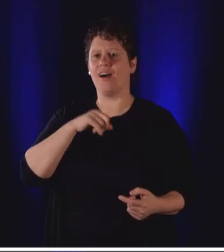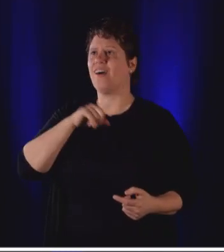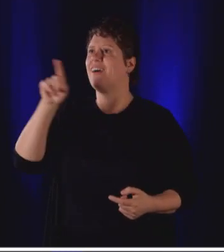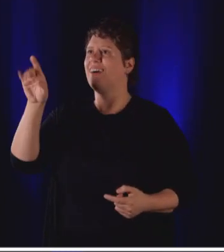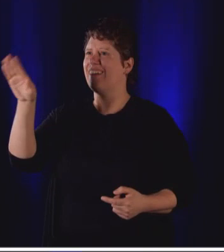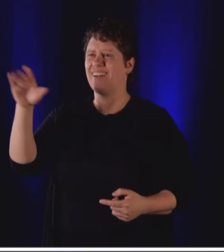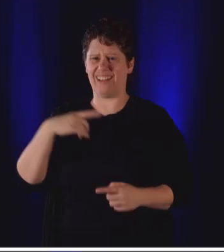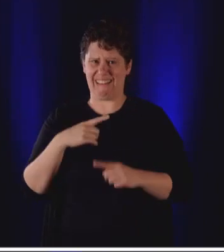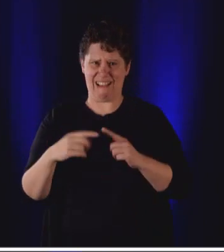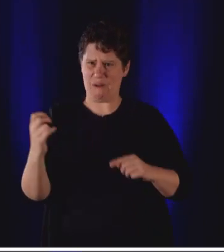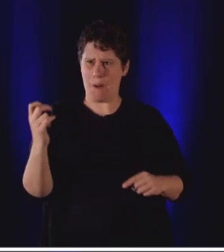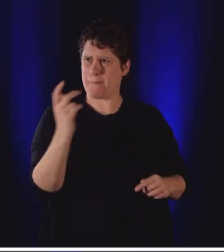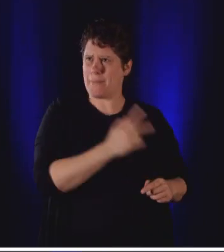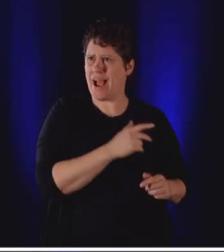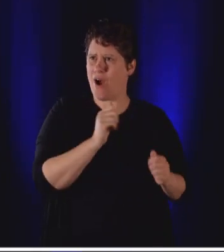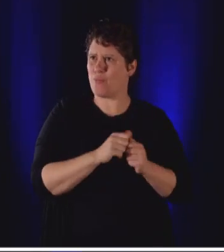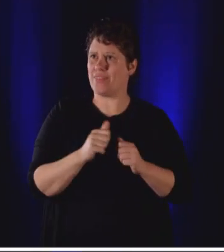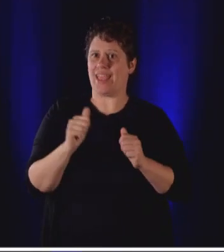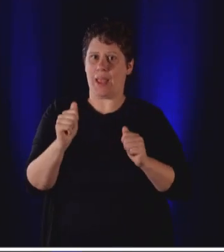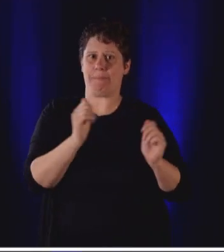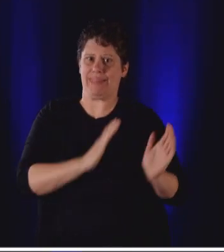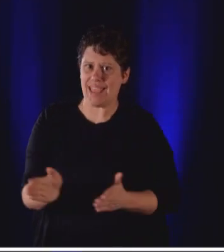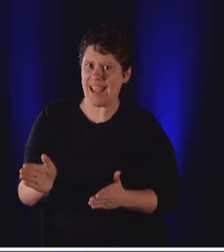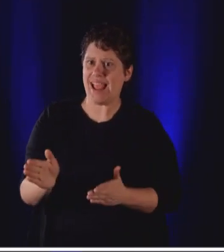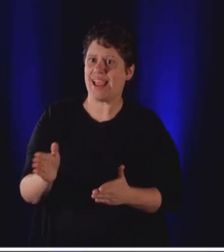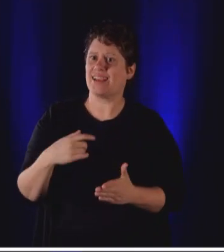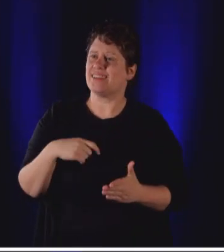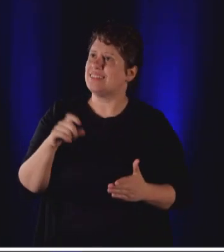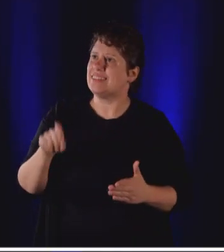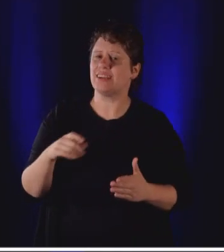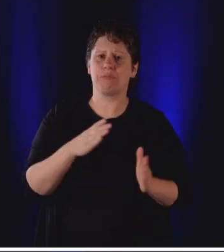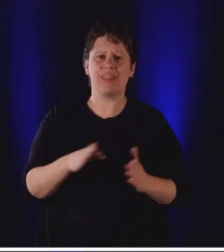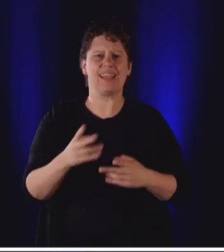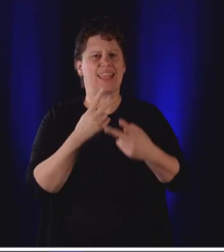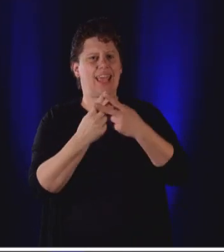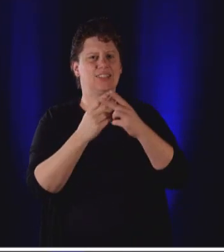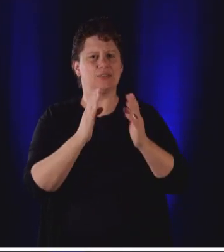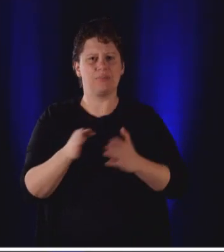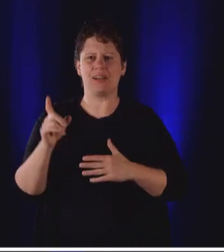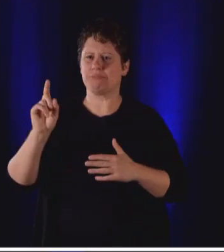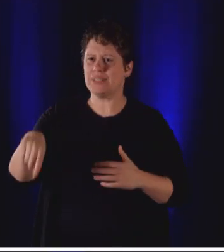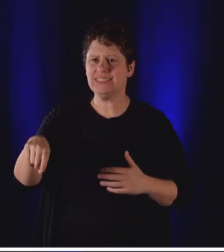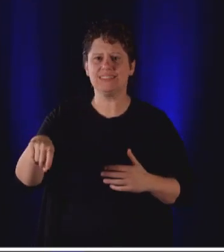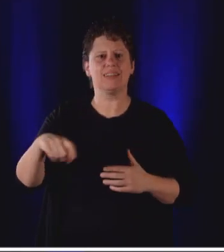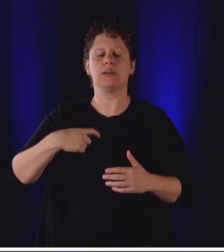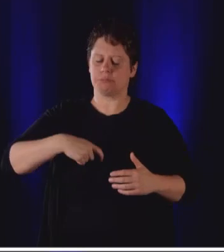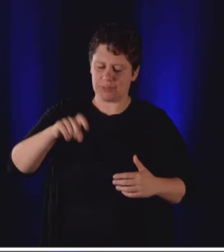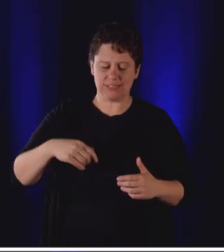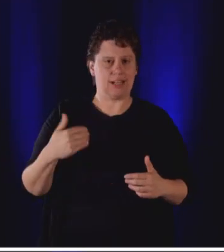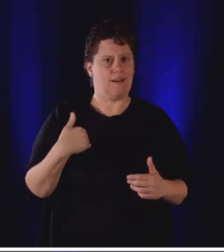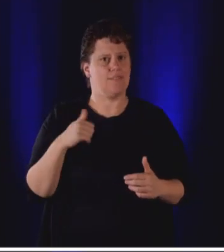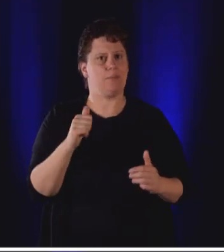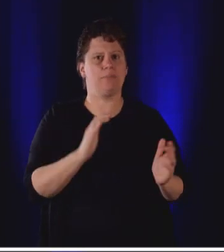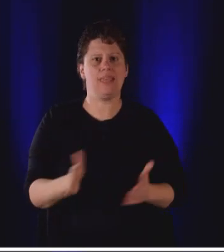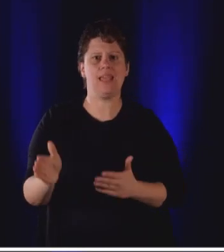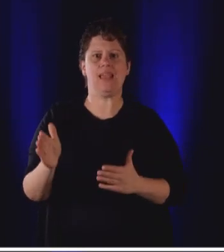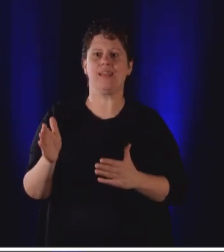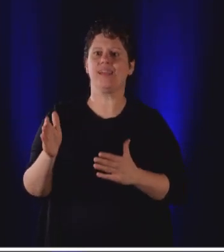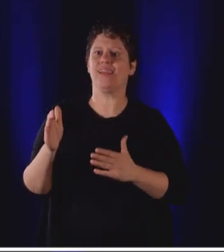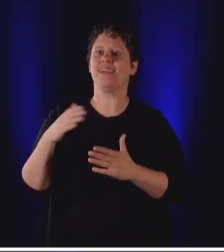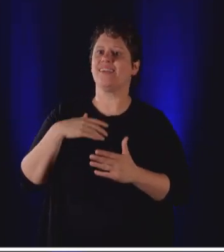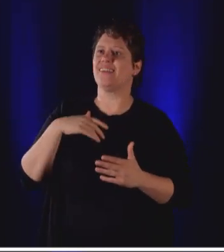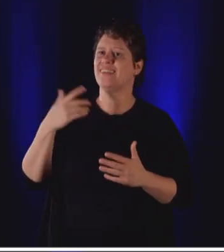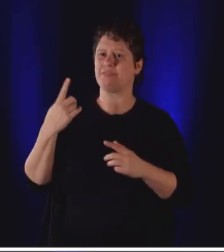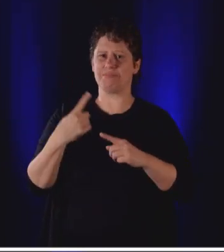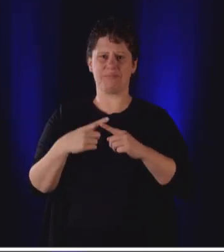a plan. My hashtag for that whole weekend was demand a plan, and I was out there as a member of Everytown, which was a gun